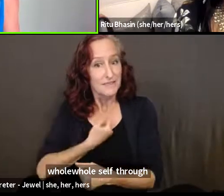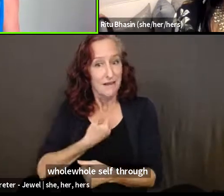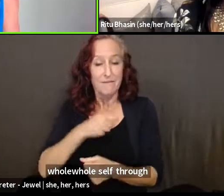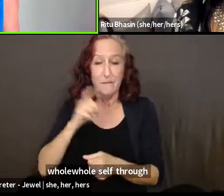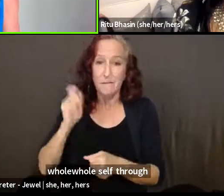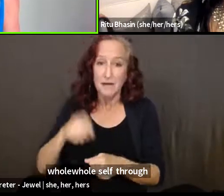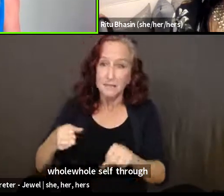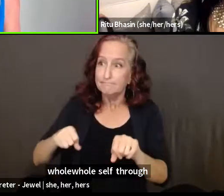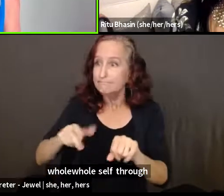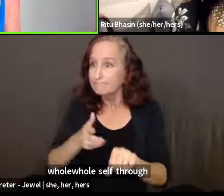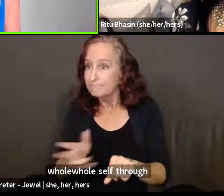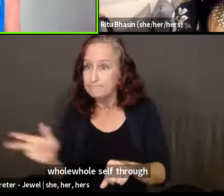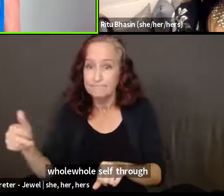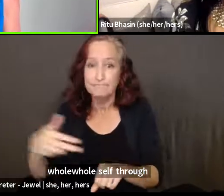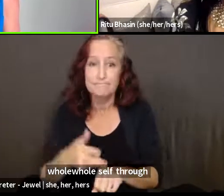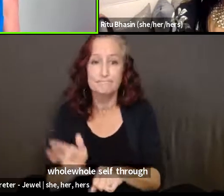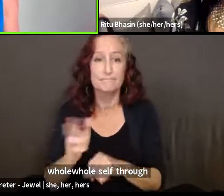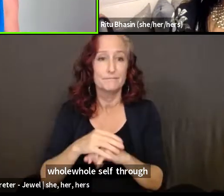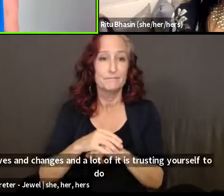of it is,